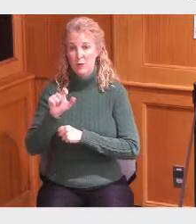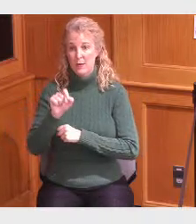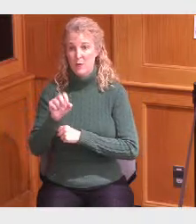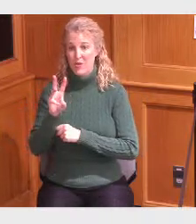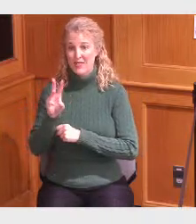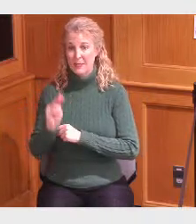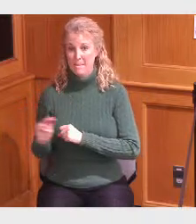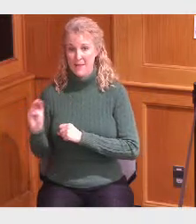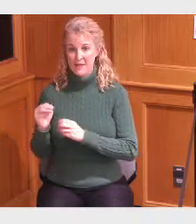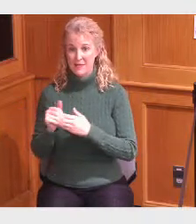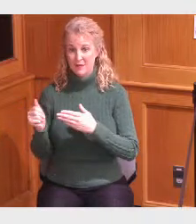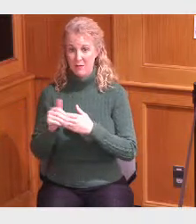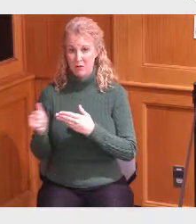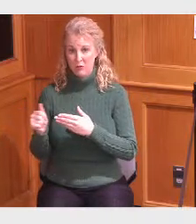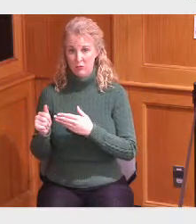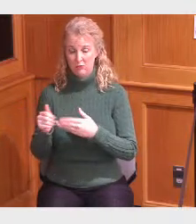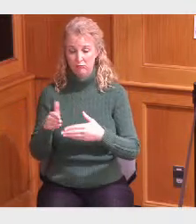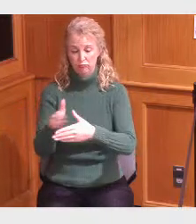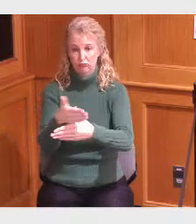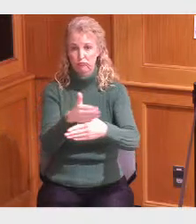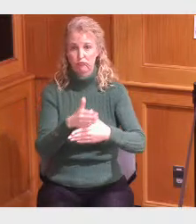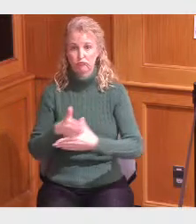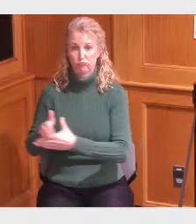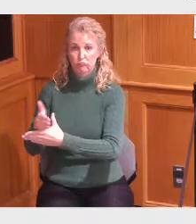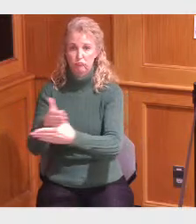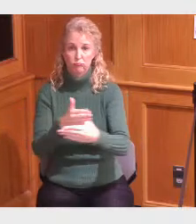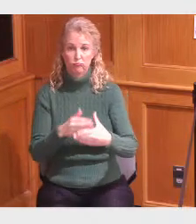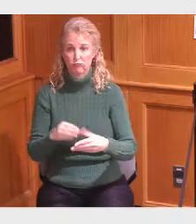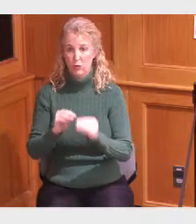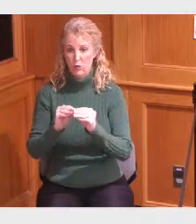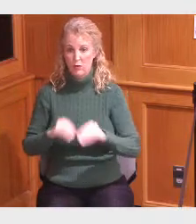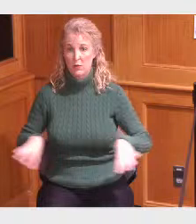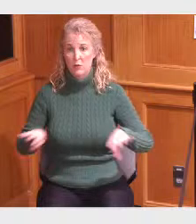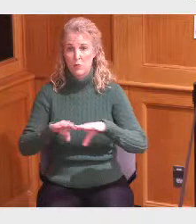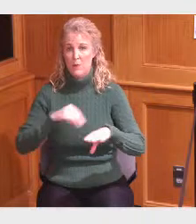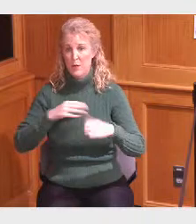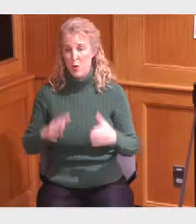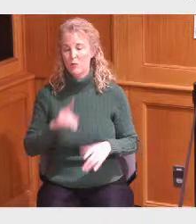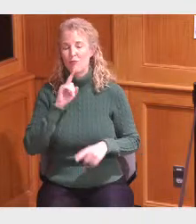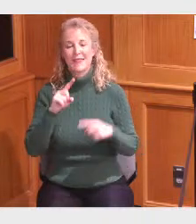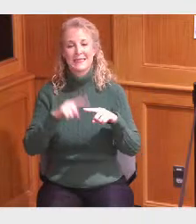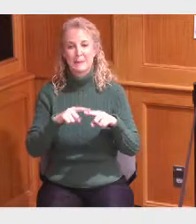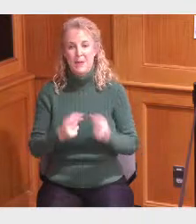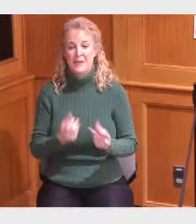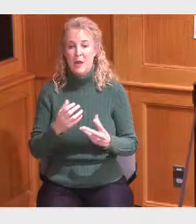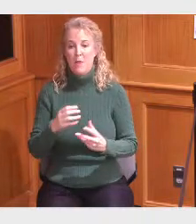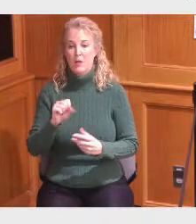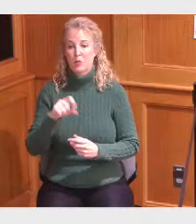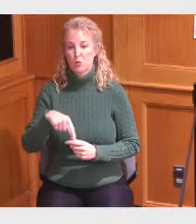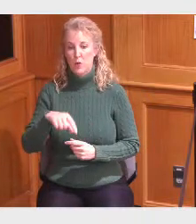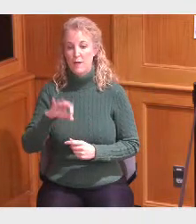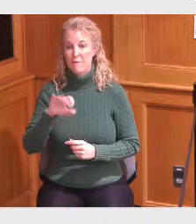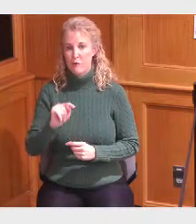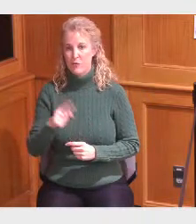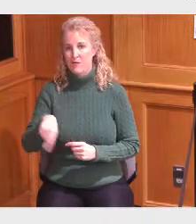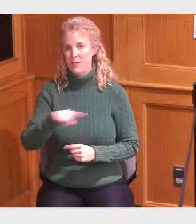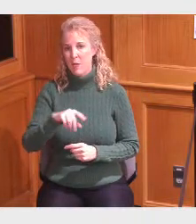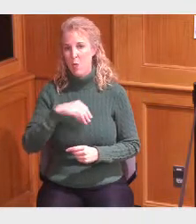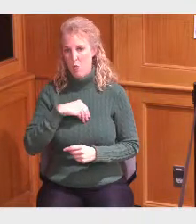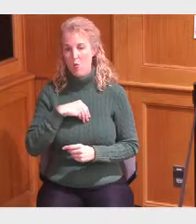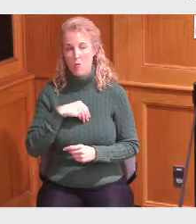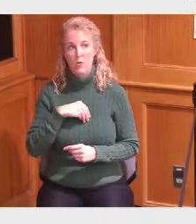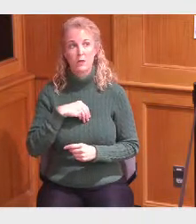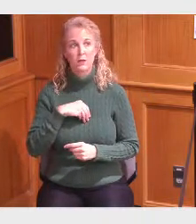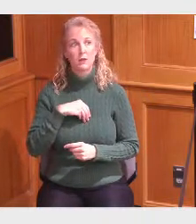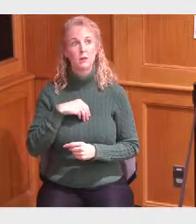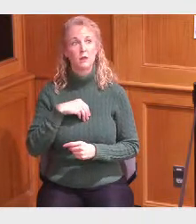across the property owners by a calculation based on their front footage and their assessed value. And